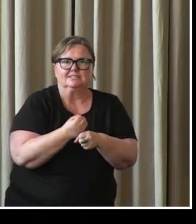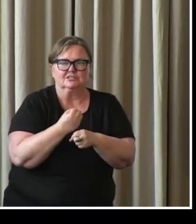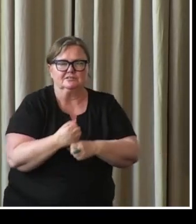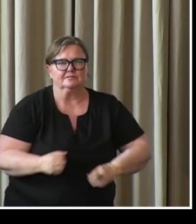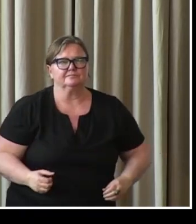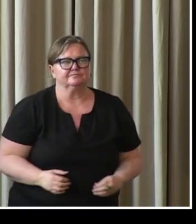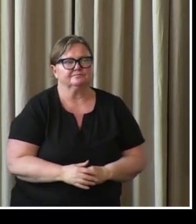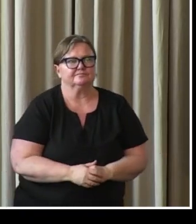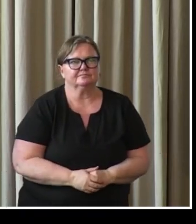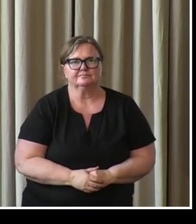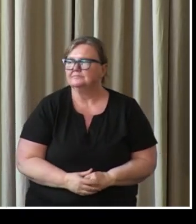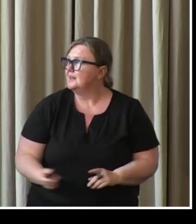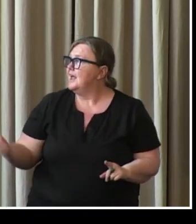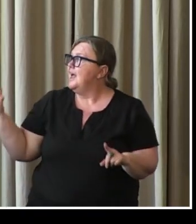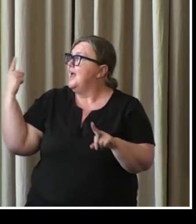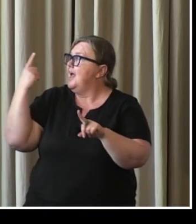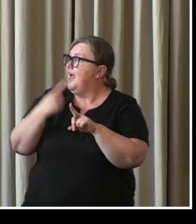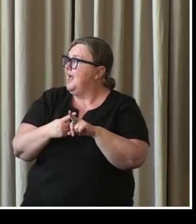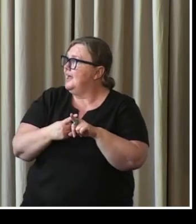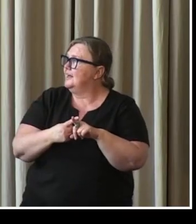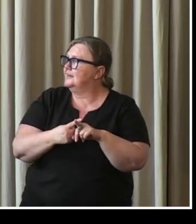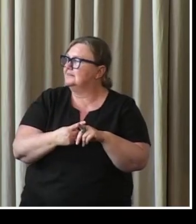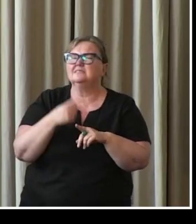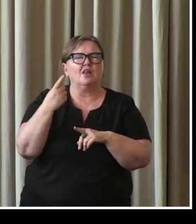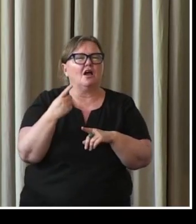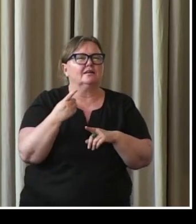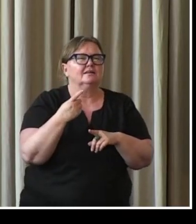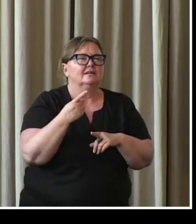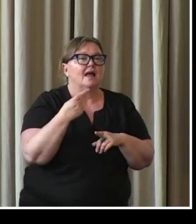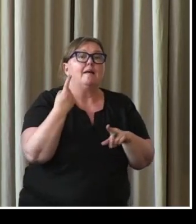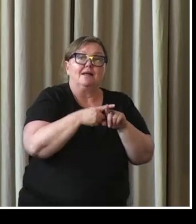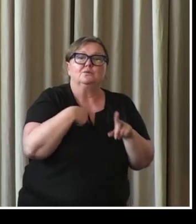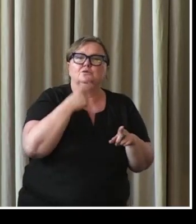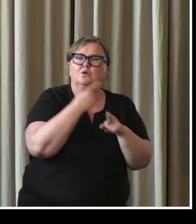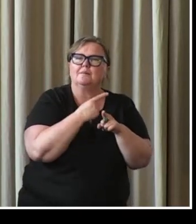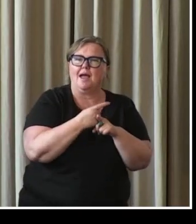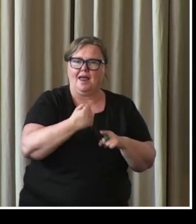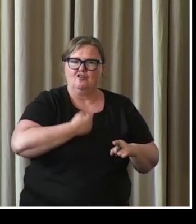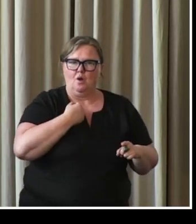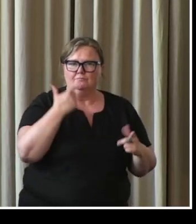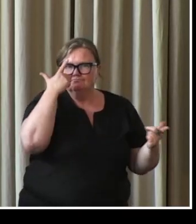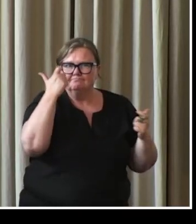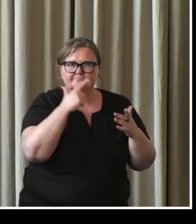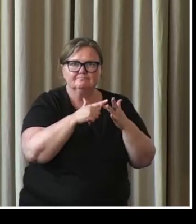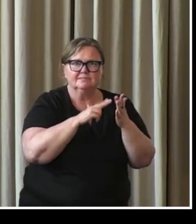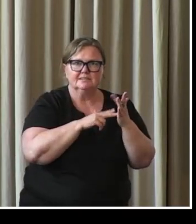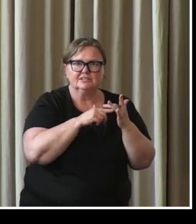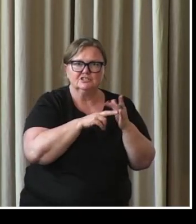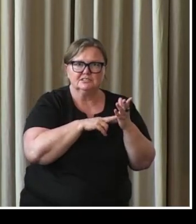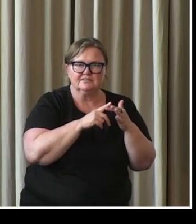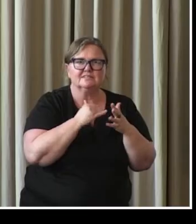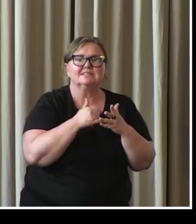I'll tell you a little bit later about an initiative that we are about to commence to help carers who are interested